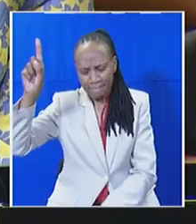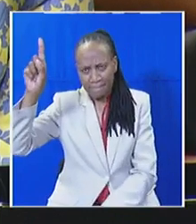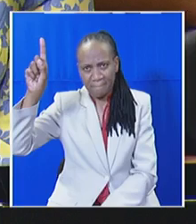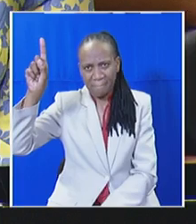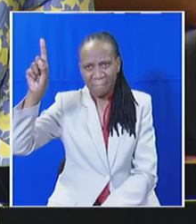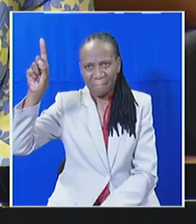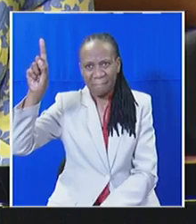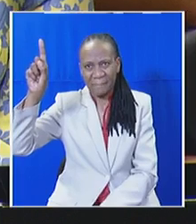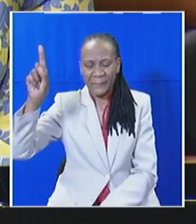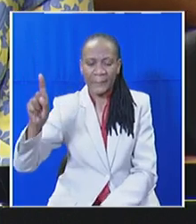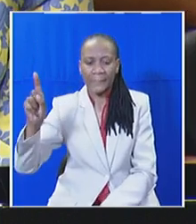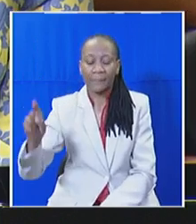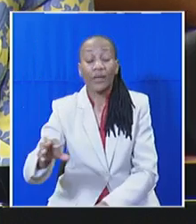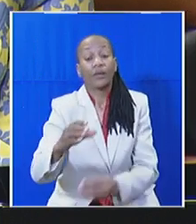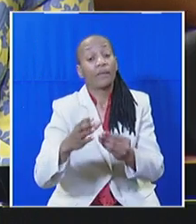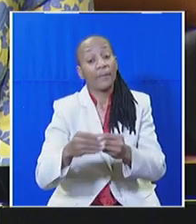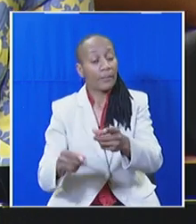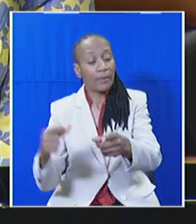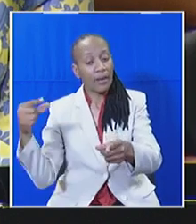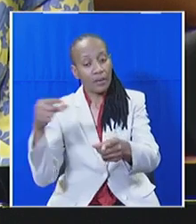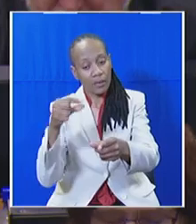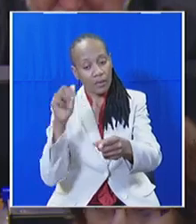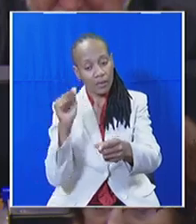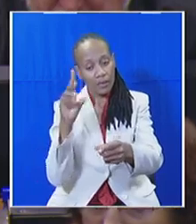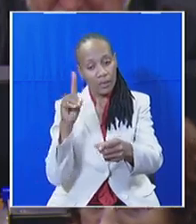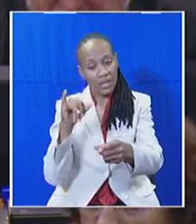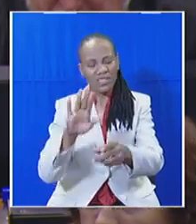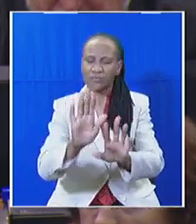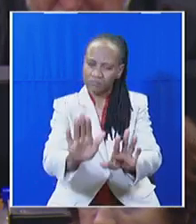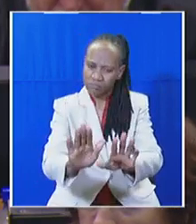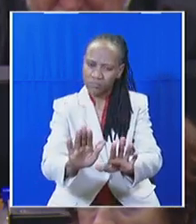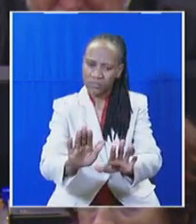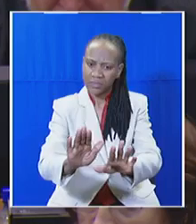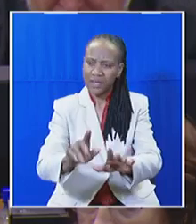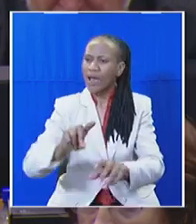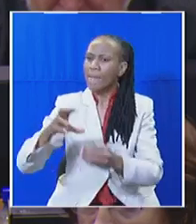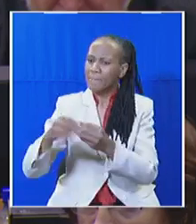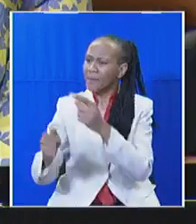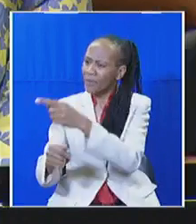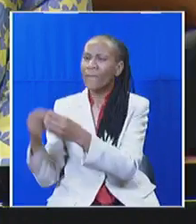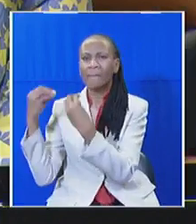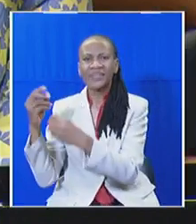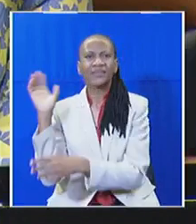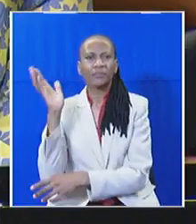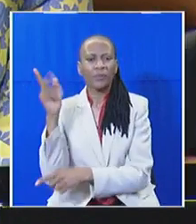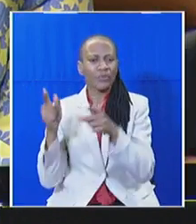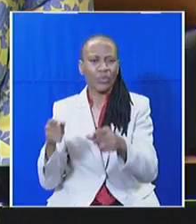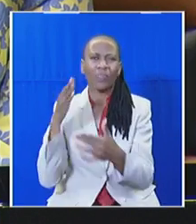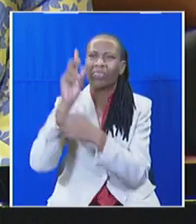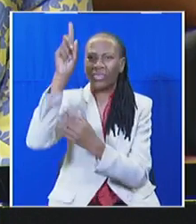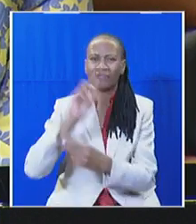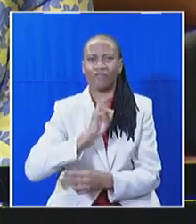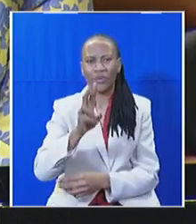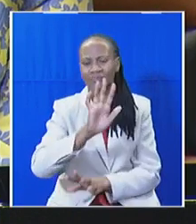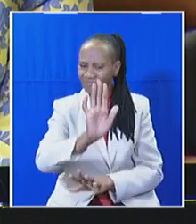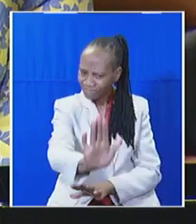Honorable sing. He didn't Gadi, dance. you nothing. can't raise a point of order on top of another one, please. I'm just Can making